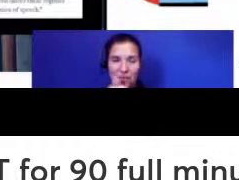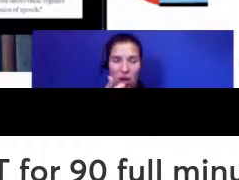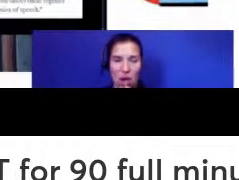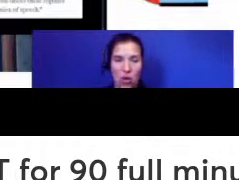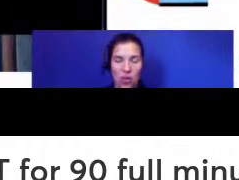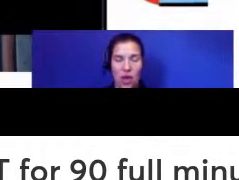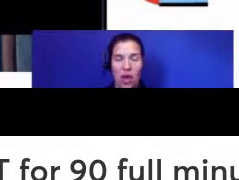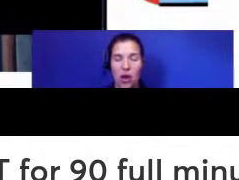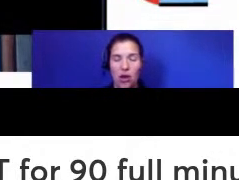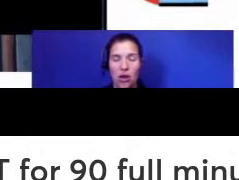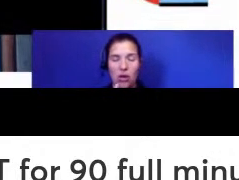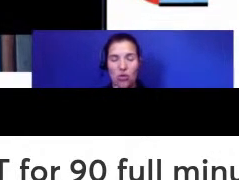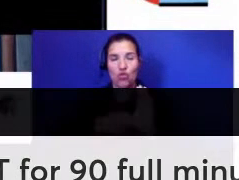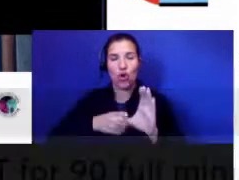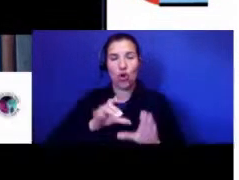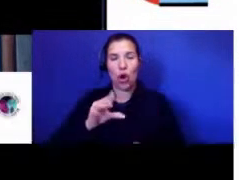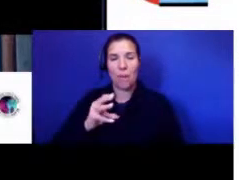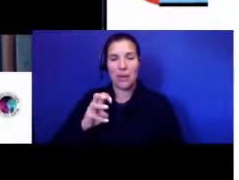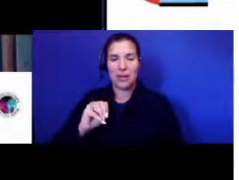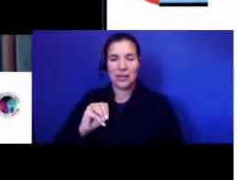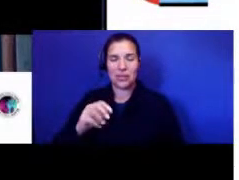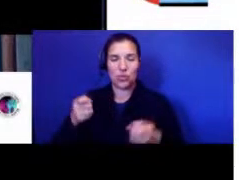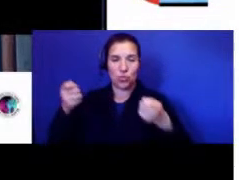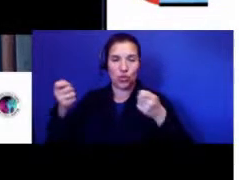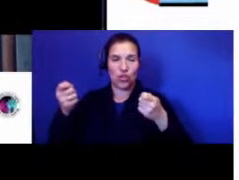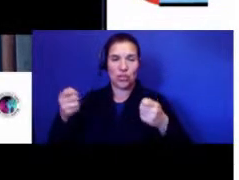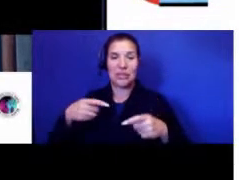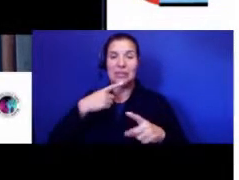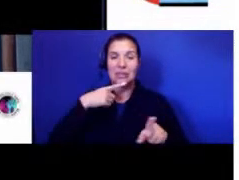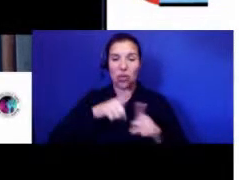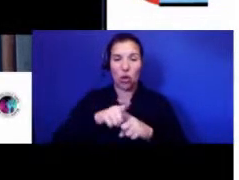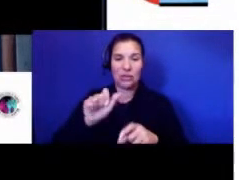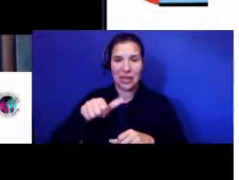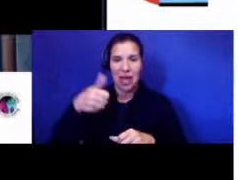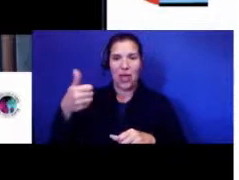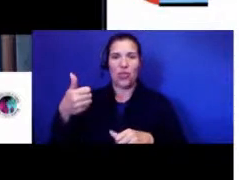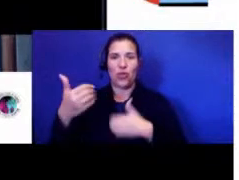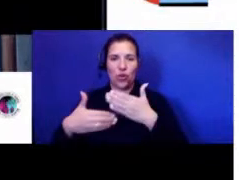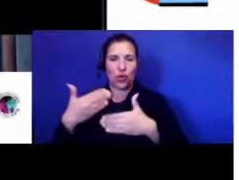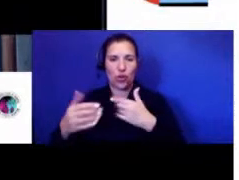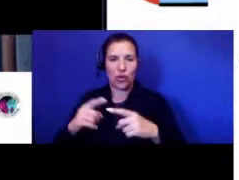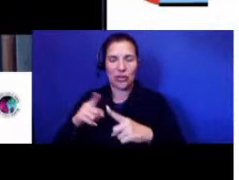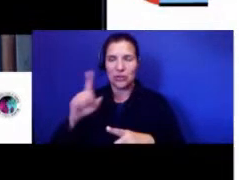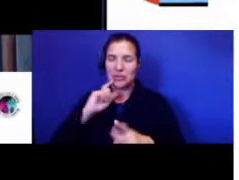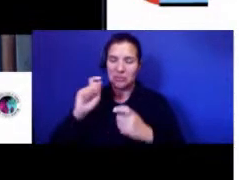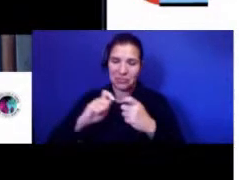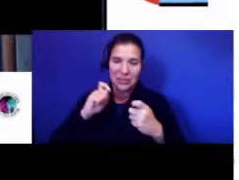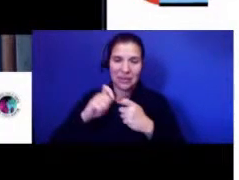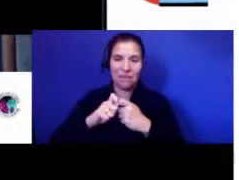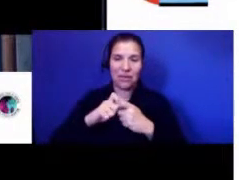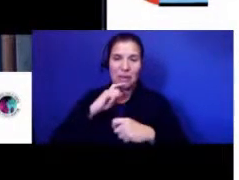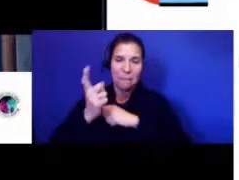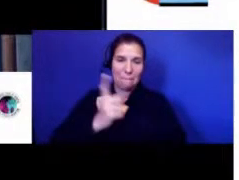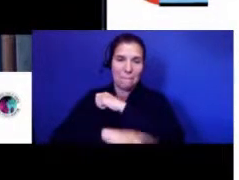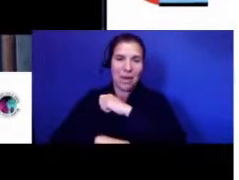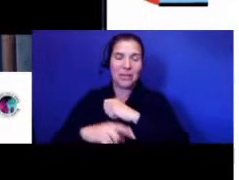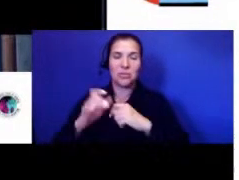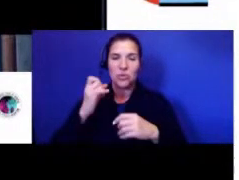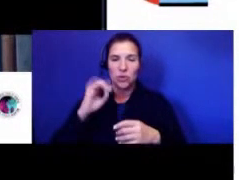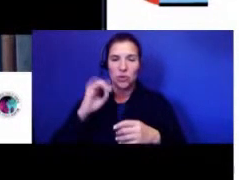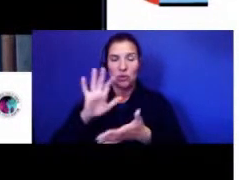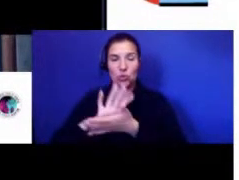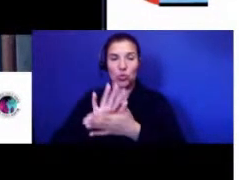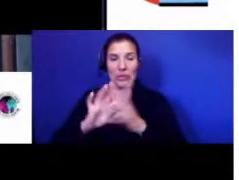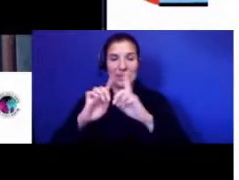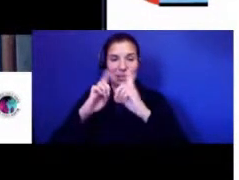regimes. Mandatory punishment is another trend. These are specific required punishments for individuals or school districts found